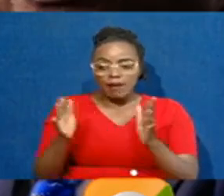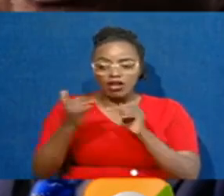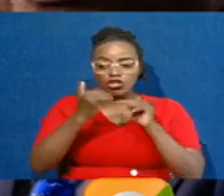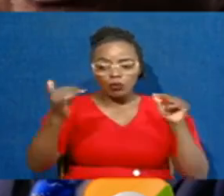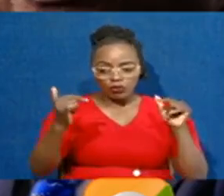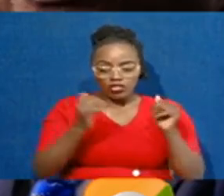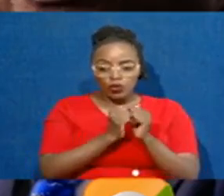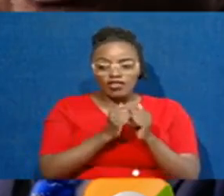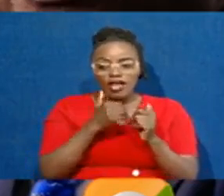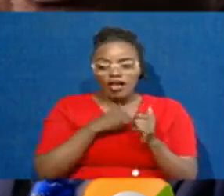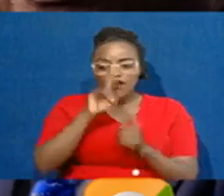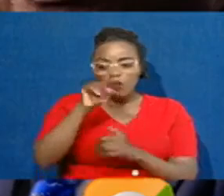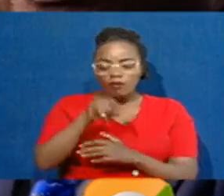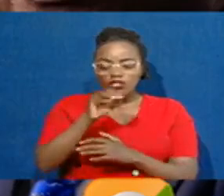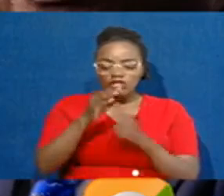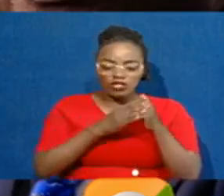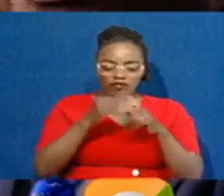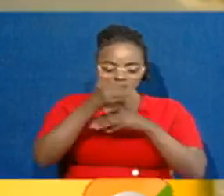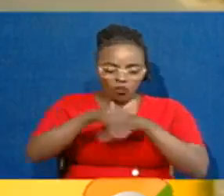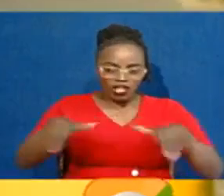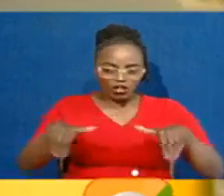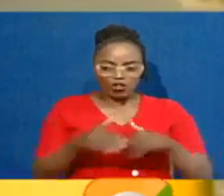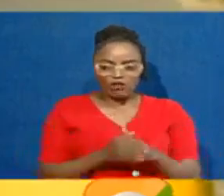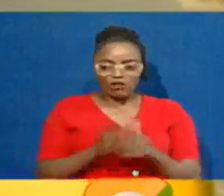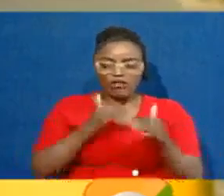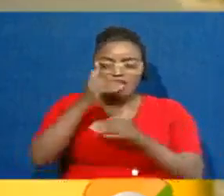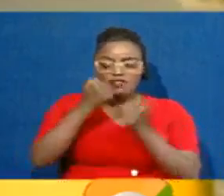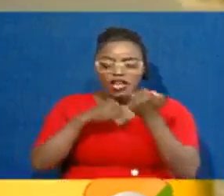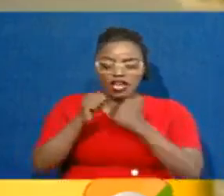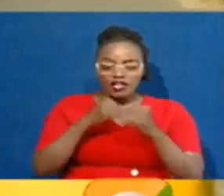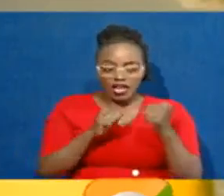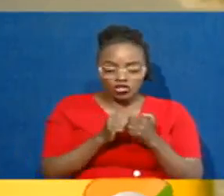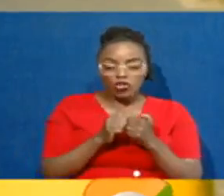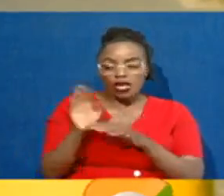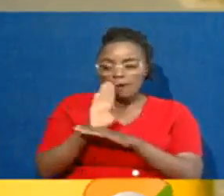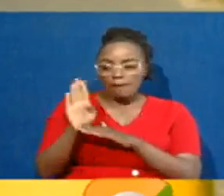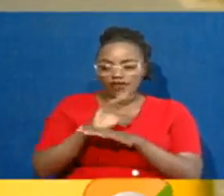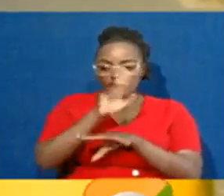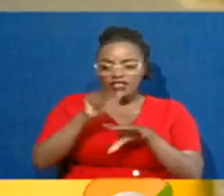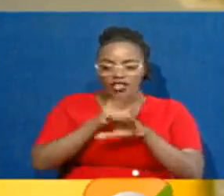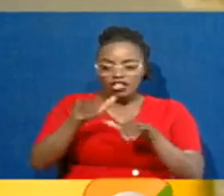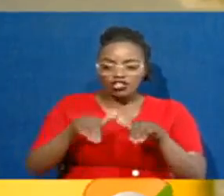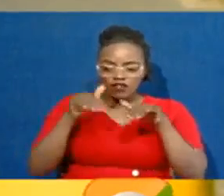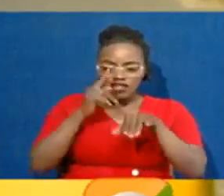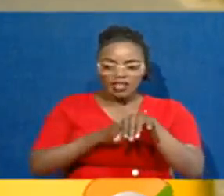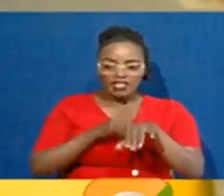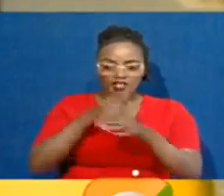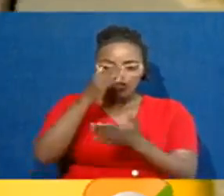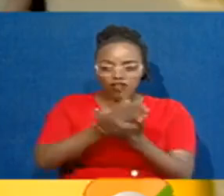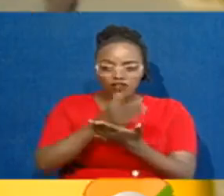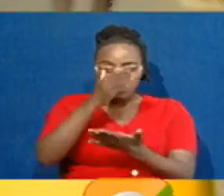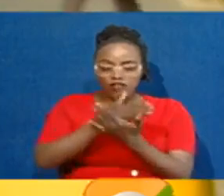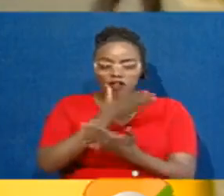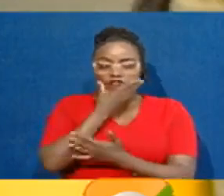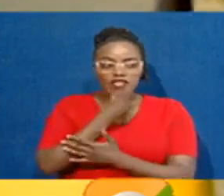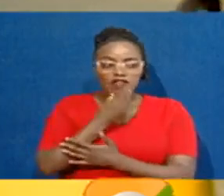opposed it, with a paltry 1% remaining neutral. And after an action-packed day here at the National Assembly, the moment of truth for the truthful